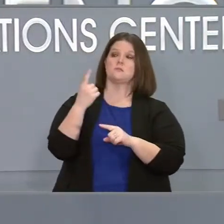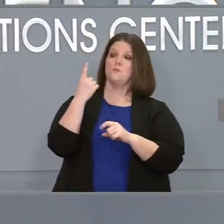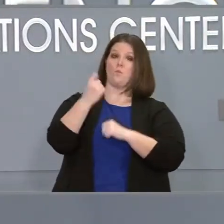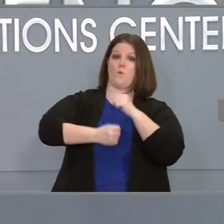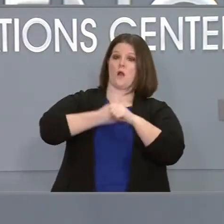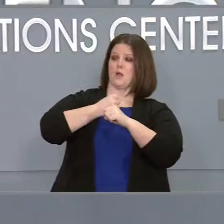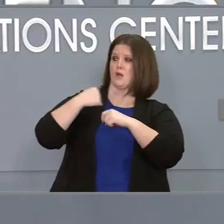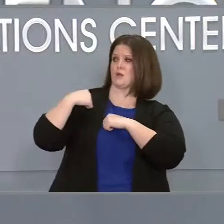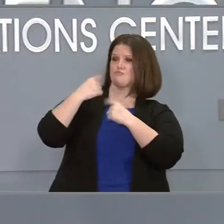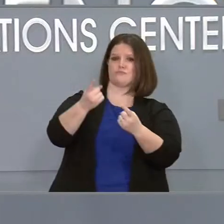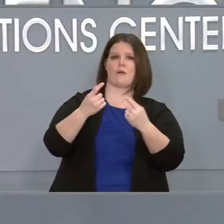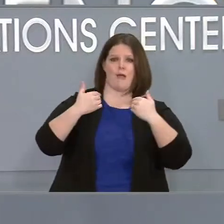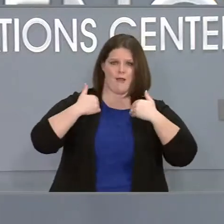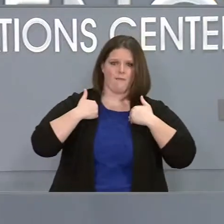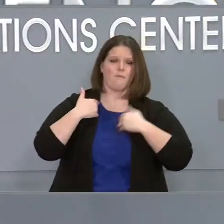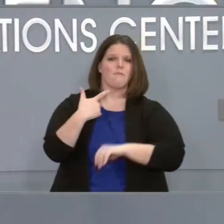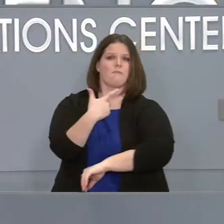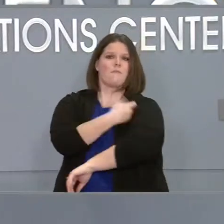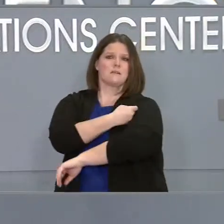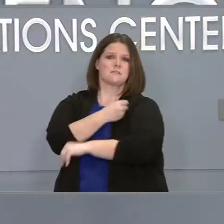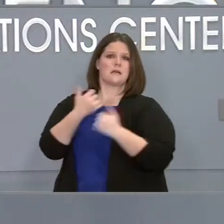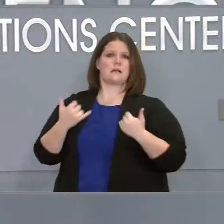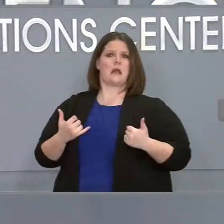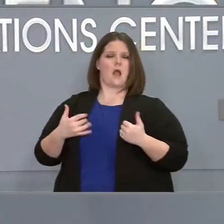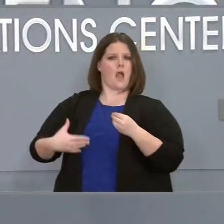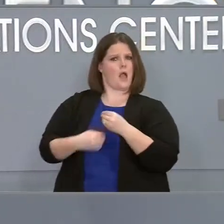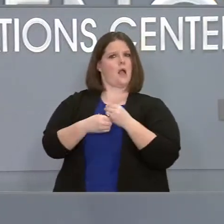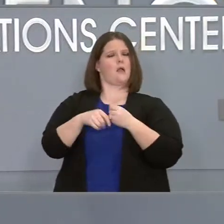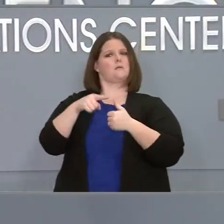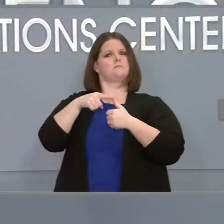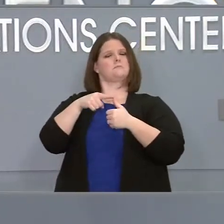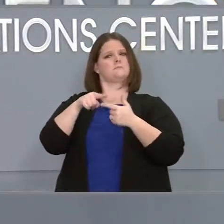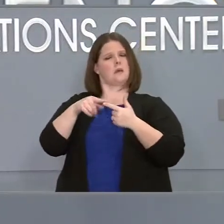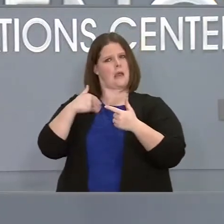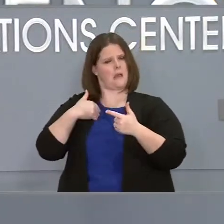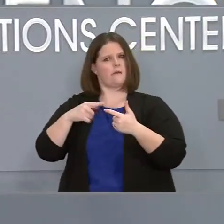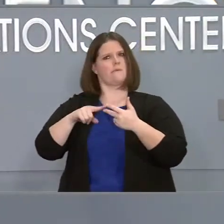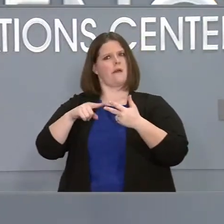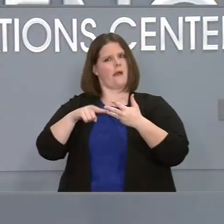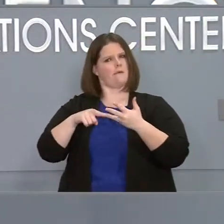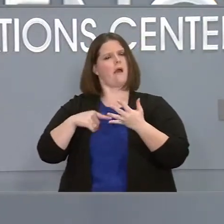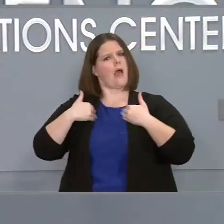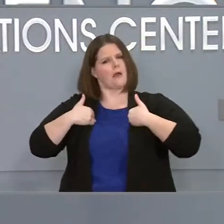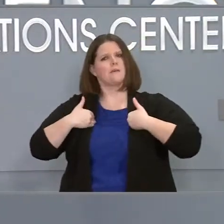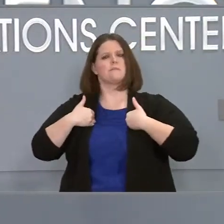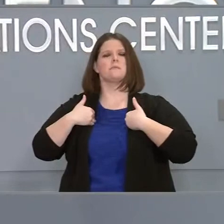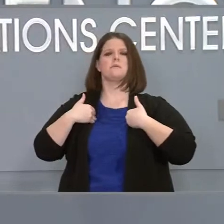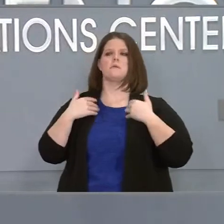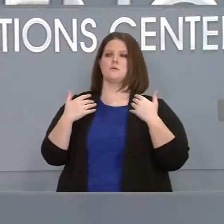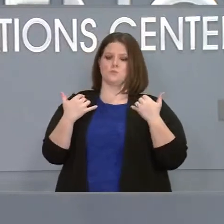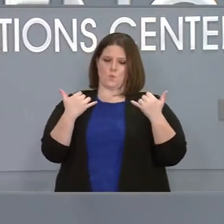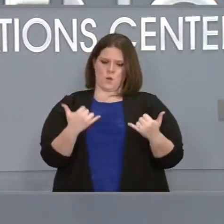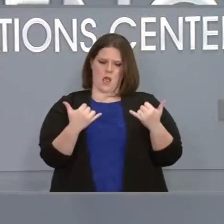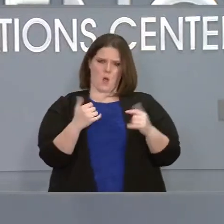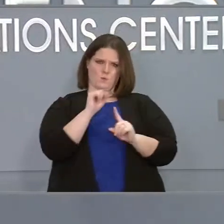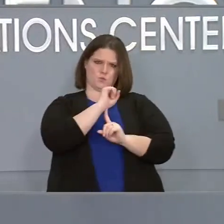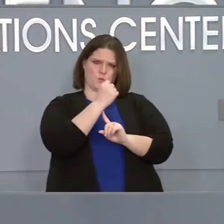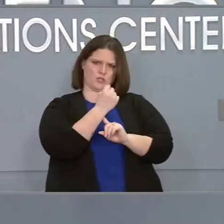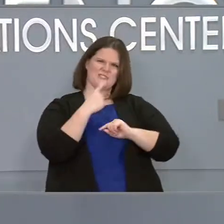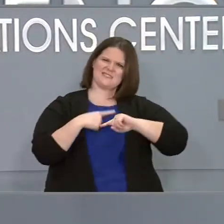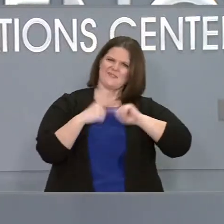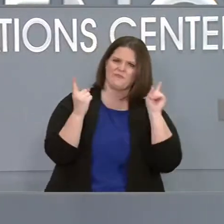a powerful tool, the vaccines, that have really helped us beat back this pandemic. So we are in a different place. It's exactly why you don't